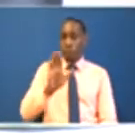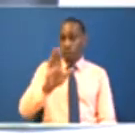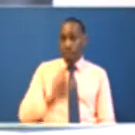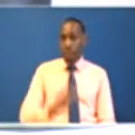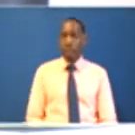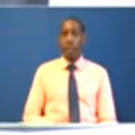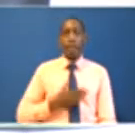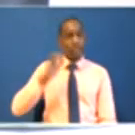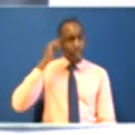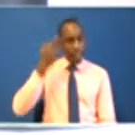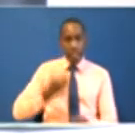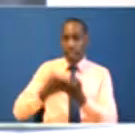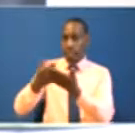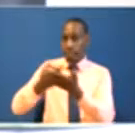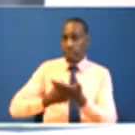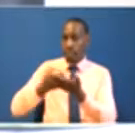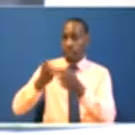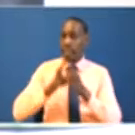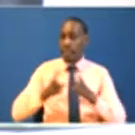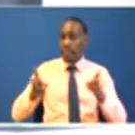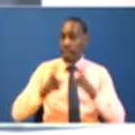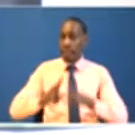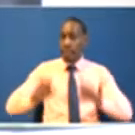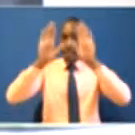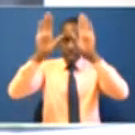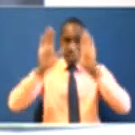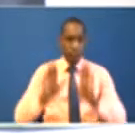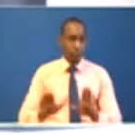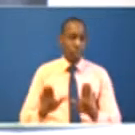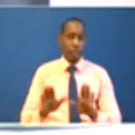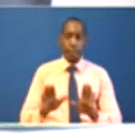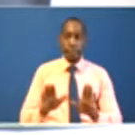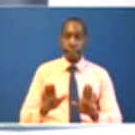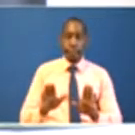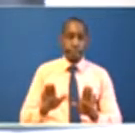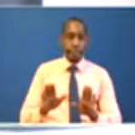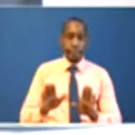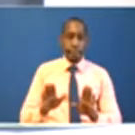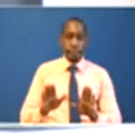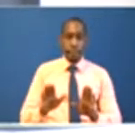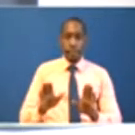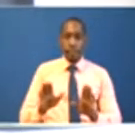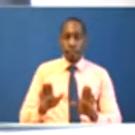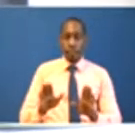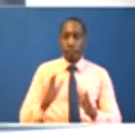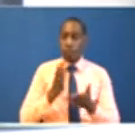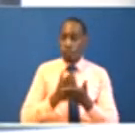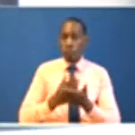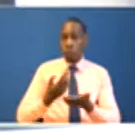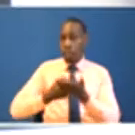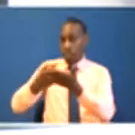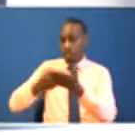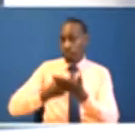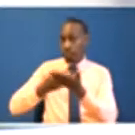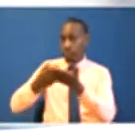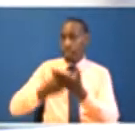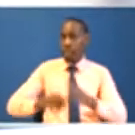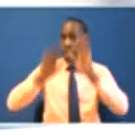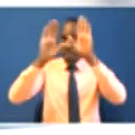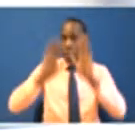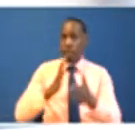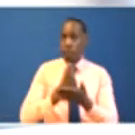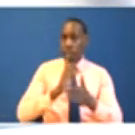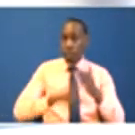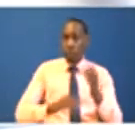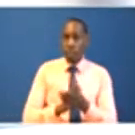i think the debates are very important i cannot um you know underscore the importance of such a debate as a matter of